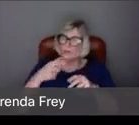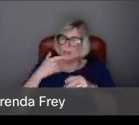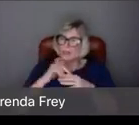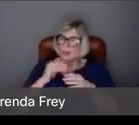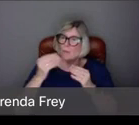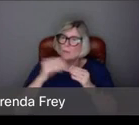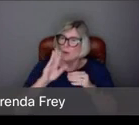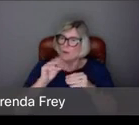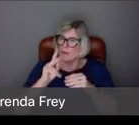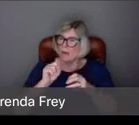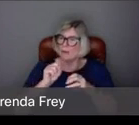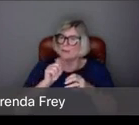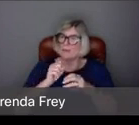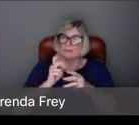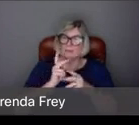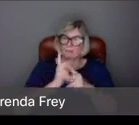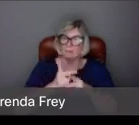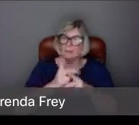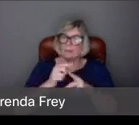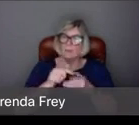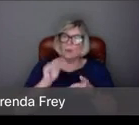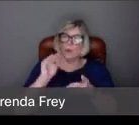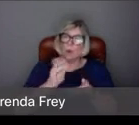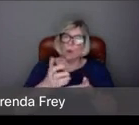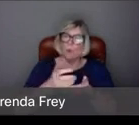workers? Yeah, because that's a part of like the